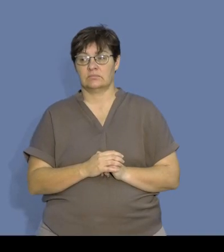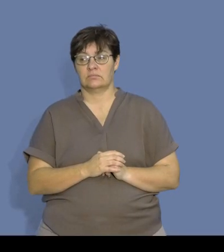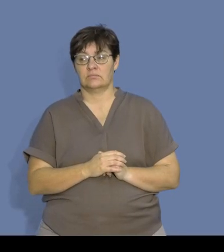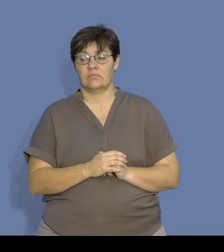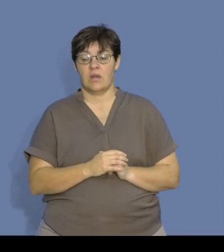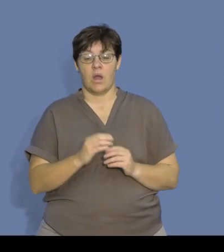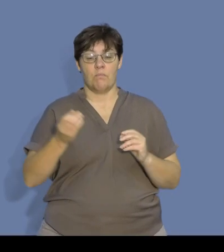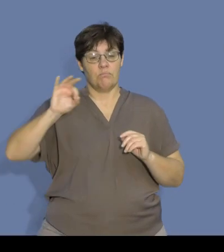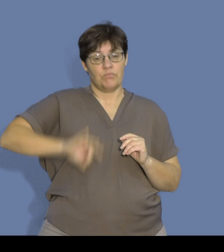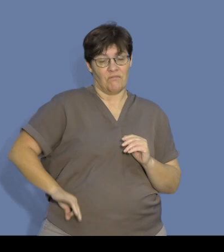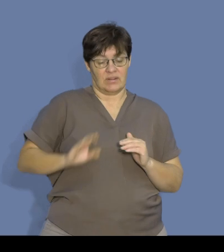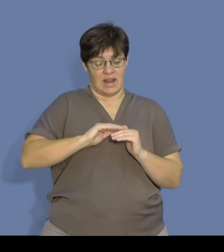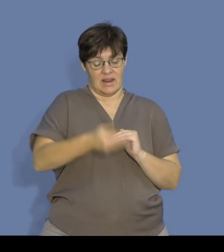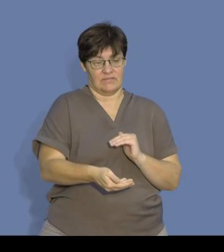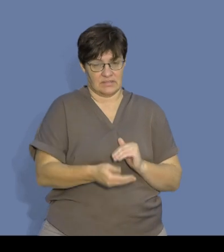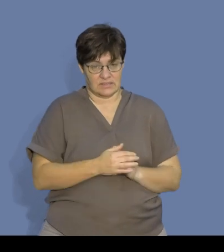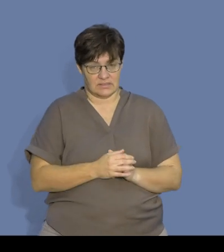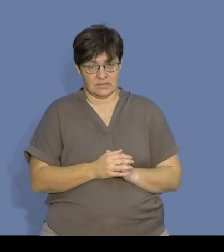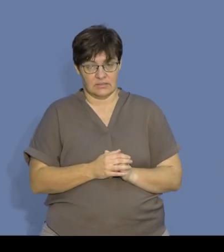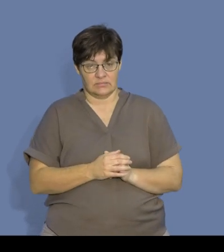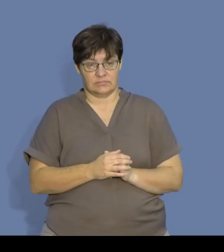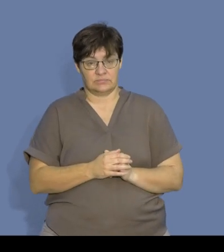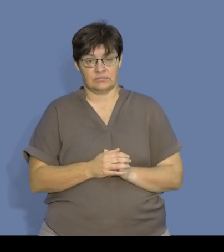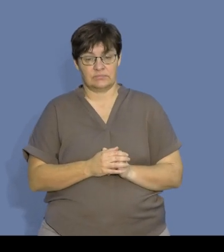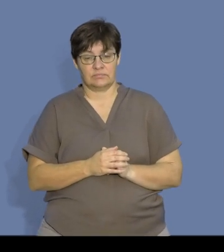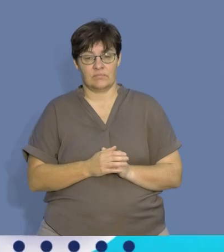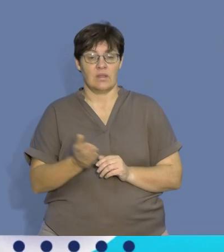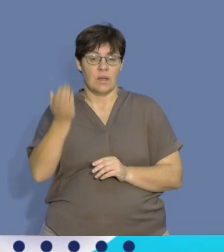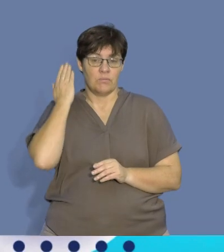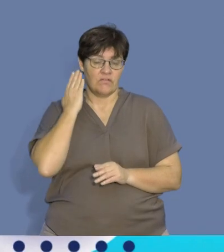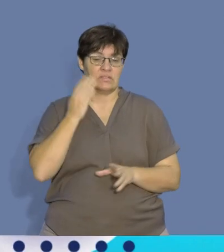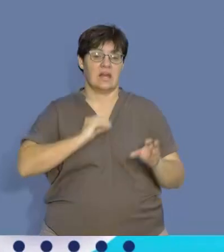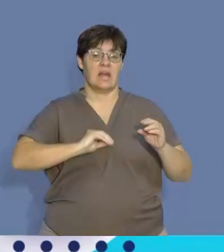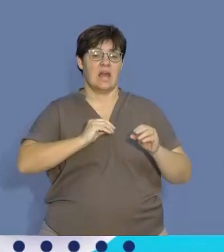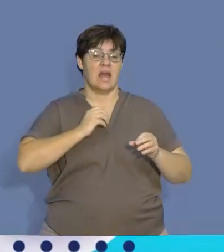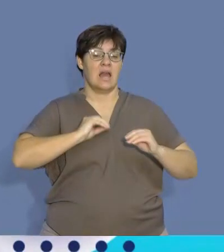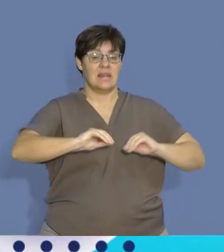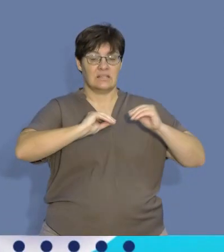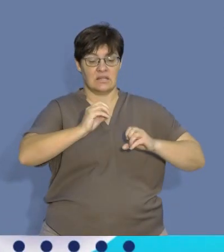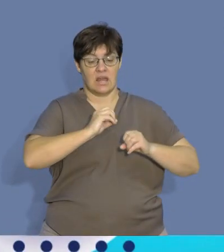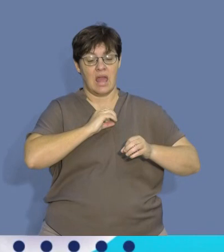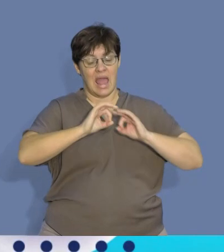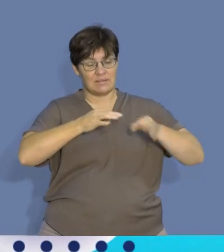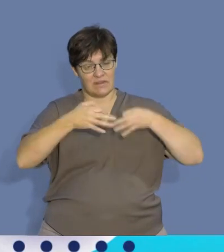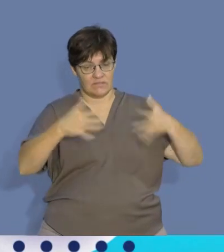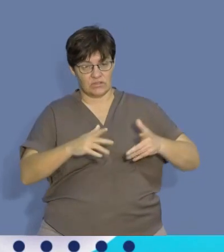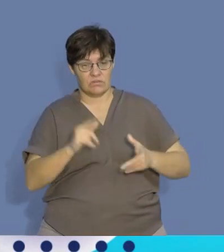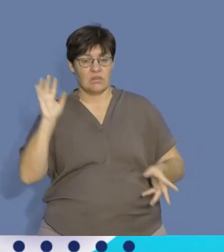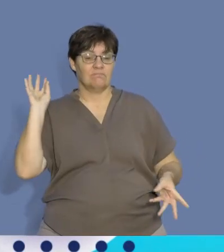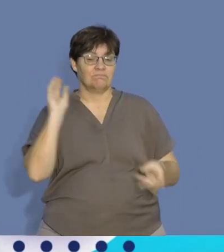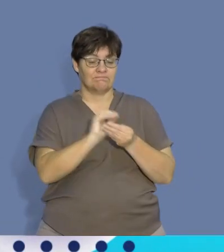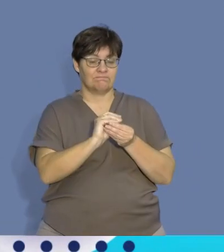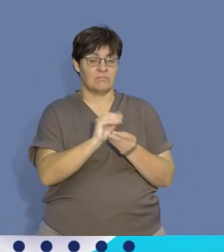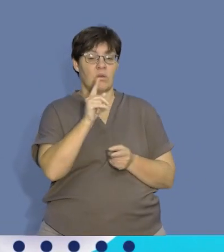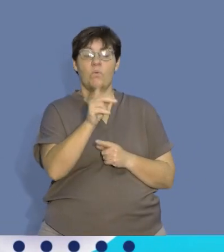your remaining profits. Now, again, guys, I explained this in the previous lesson, but if you've